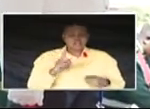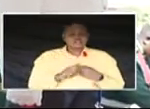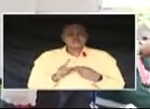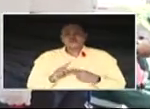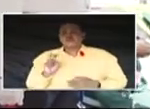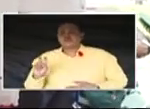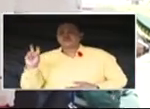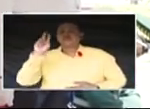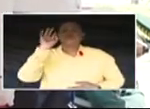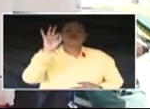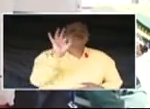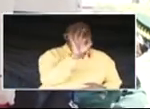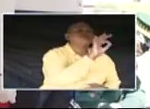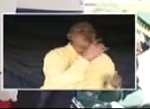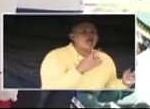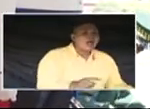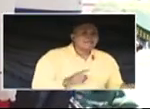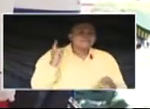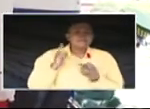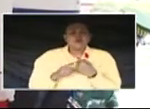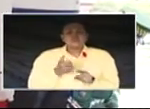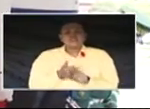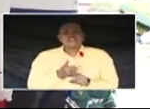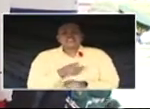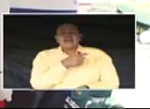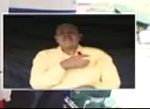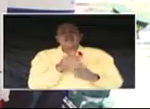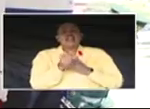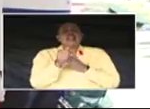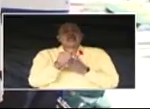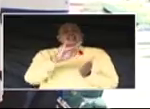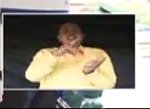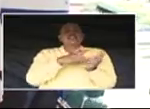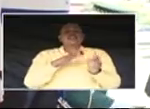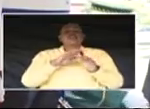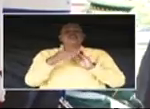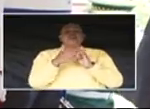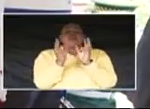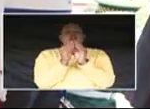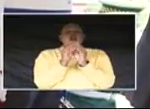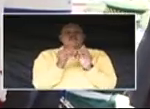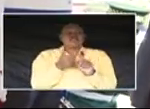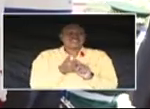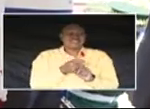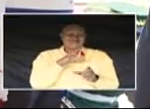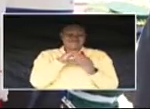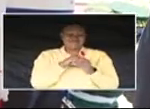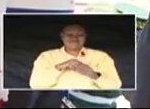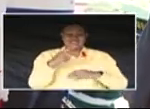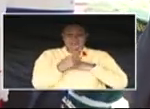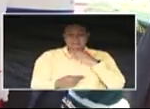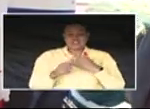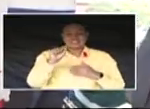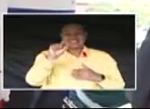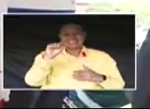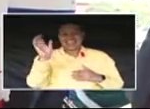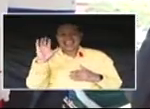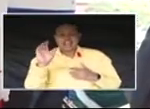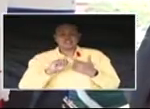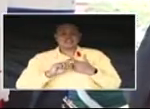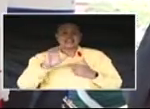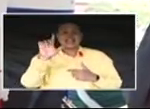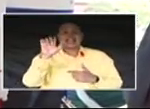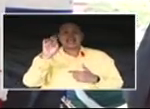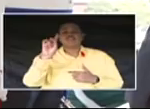evangelist, and has led the Central Jamaica Conference, which comprises the parishes of St. Catherine,